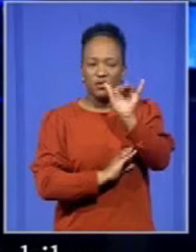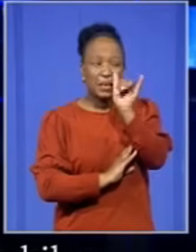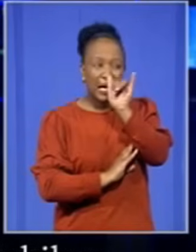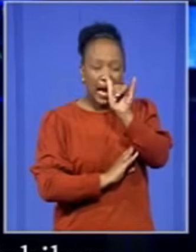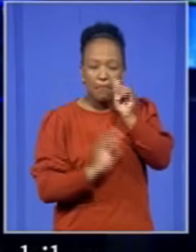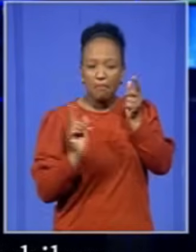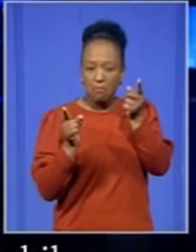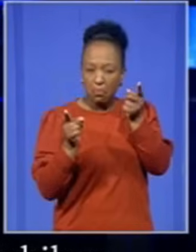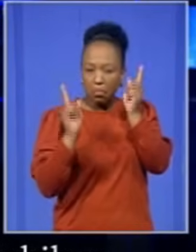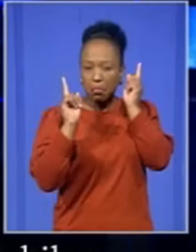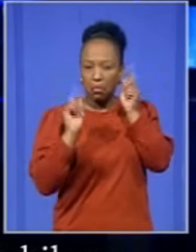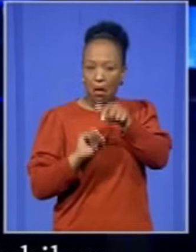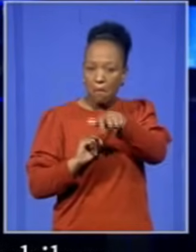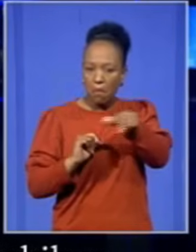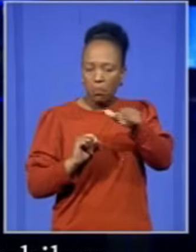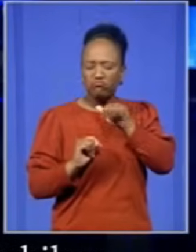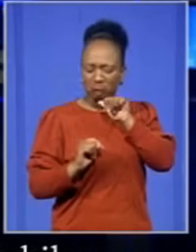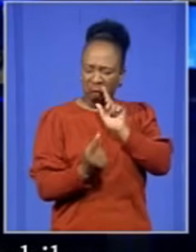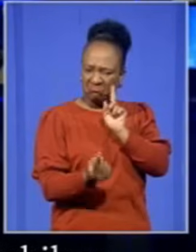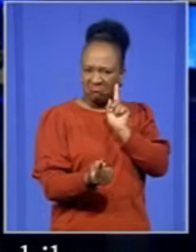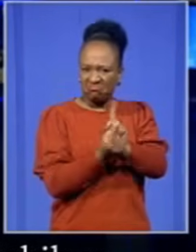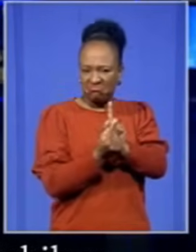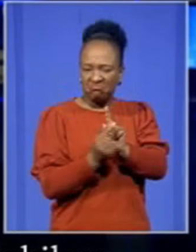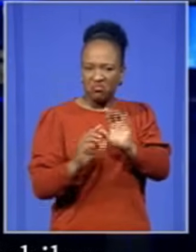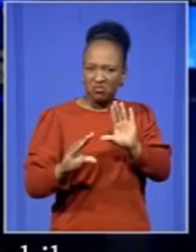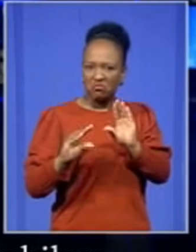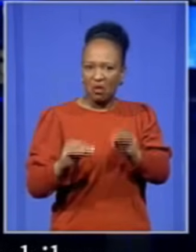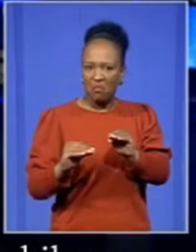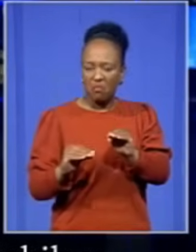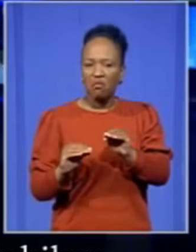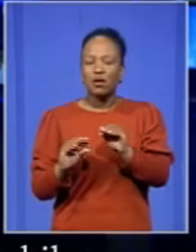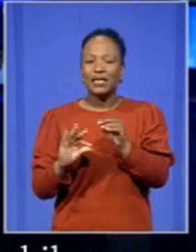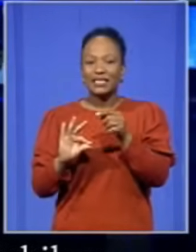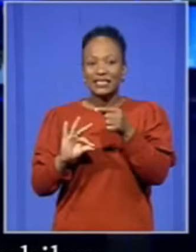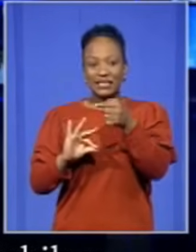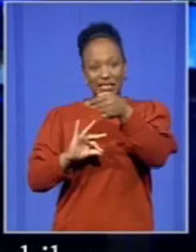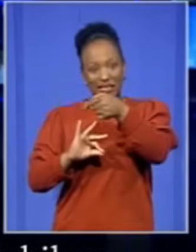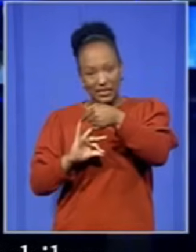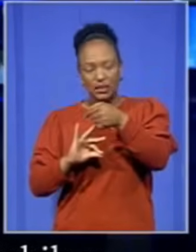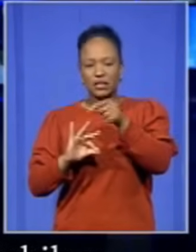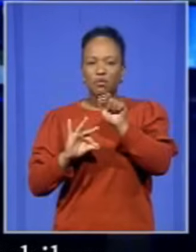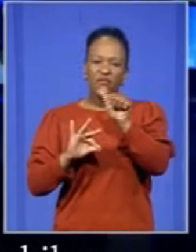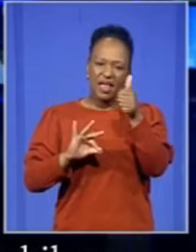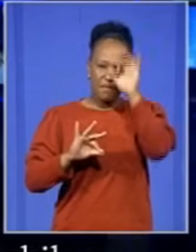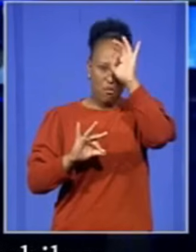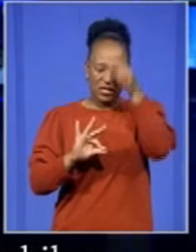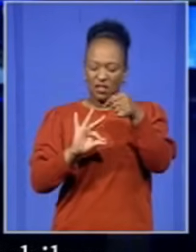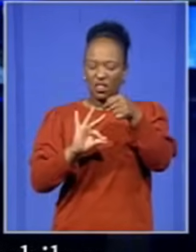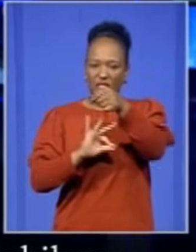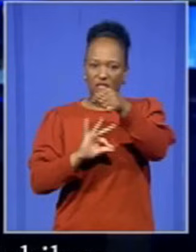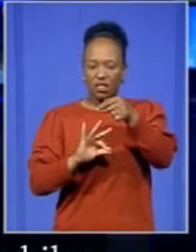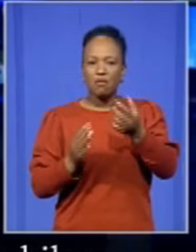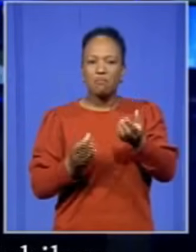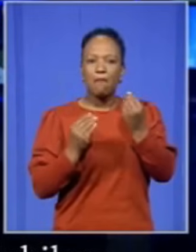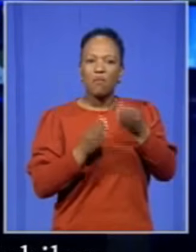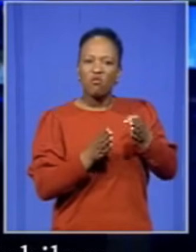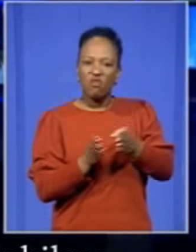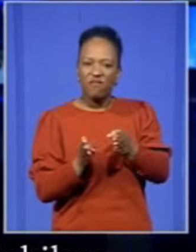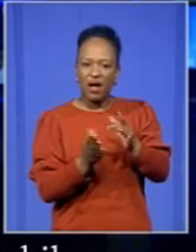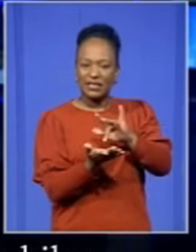masisi. Base ke mongwe wa mapodisi a mararo a ditupo tsa bone di boneng kwa nokeng ya Hanops kwa Centurion Pretoria beke e